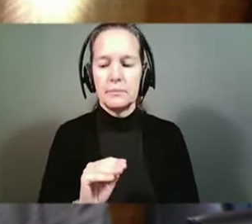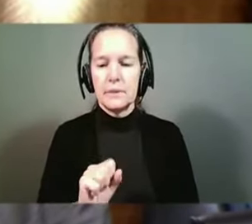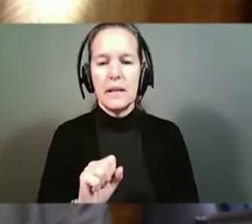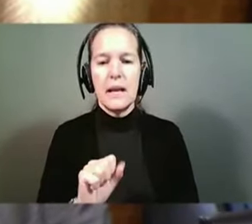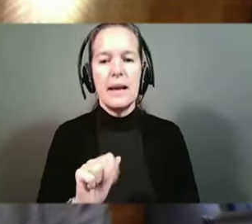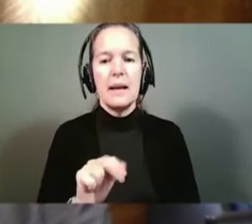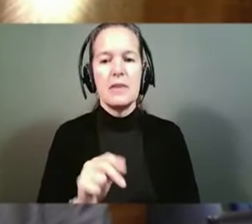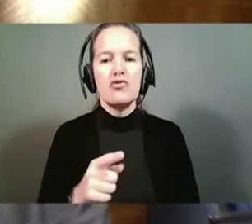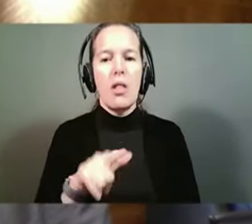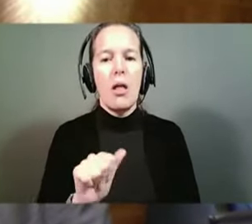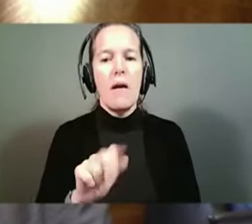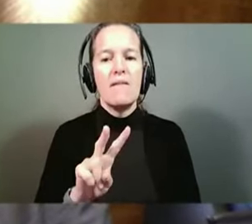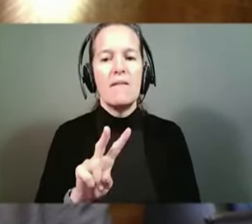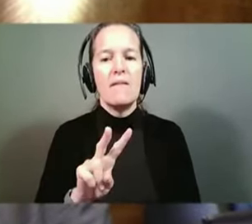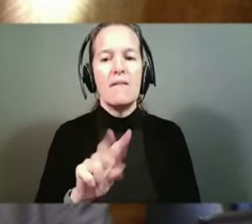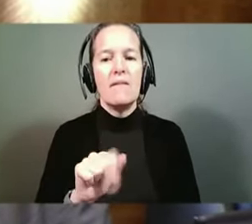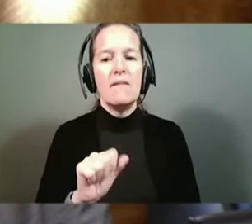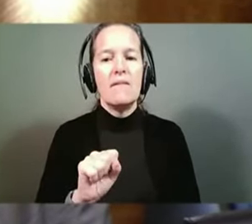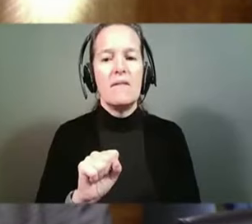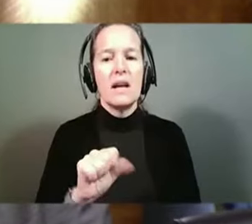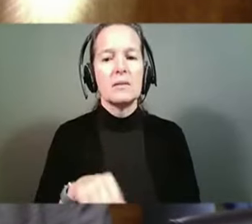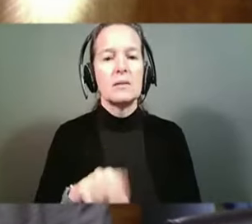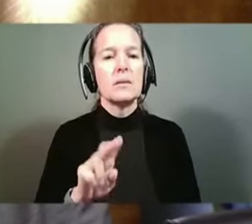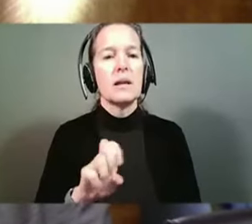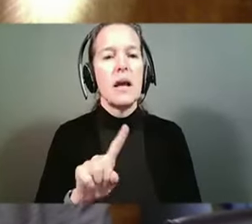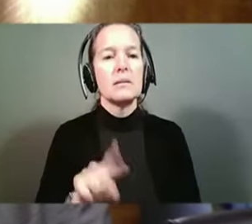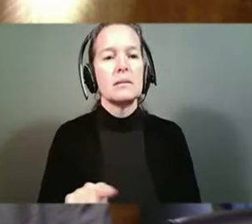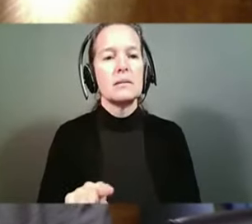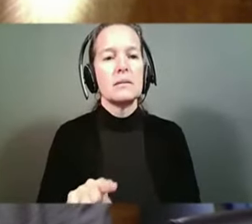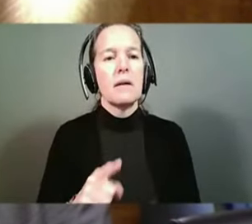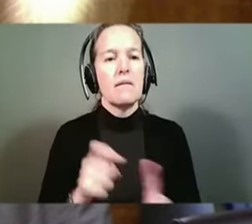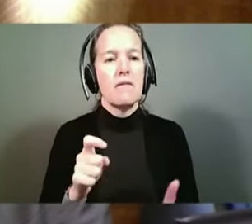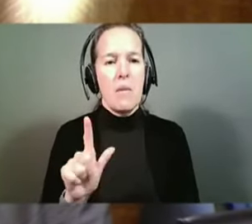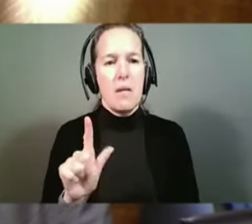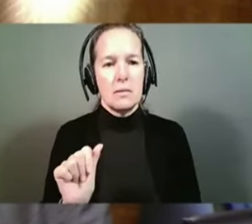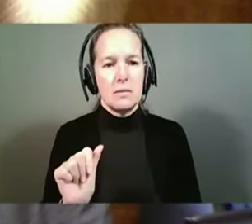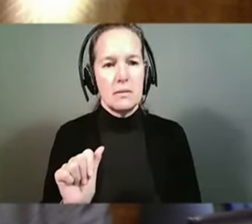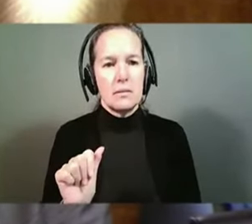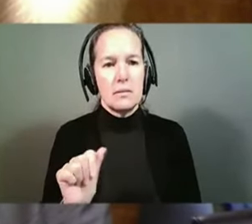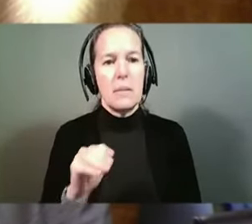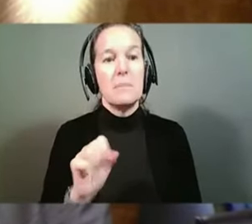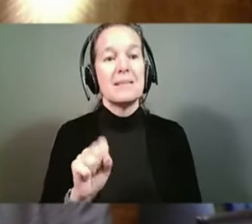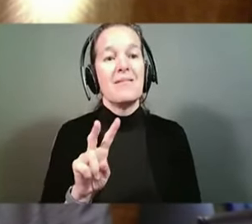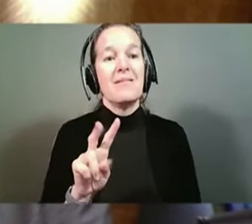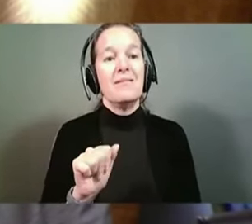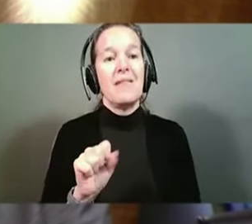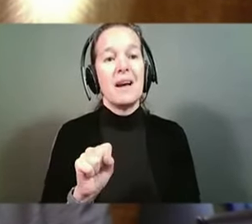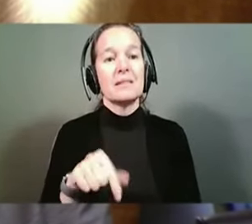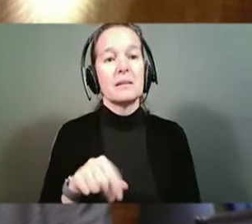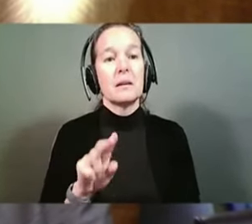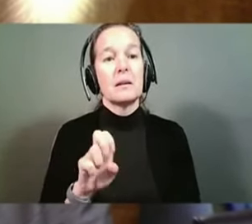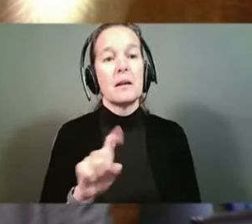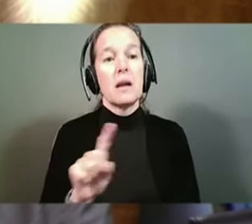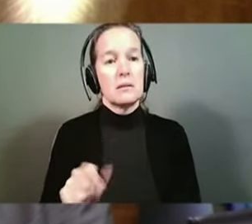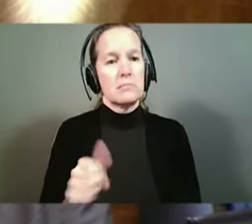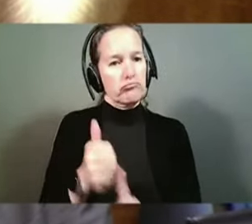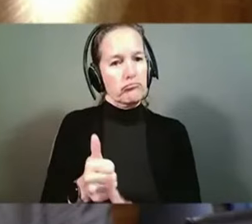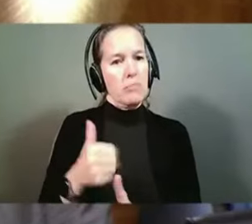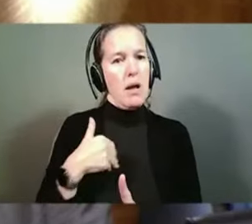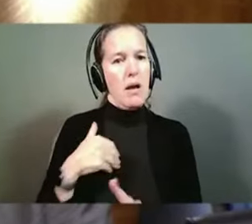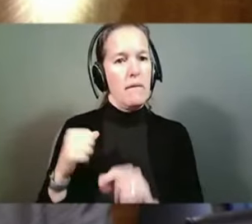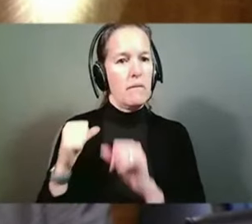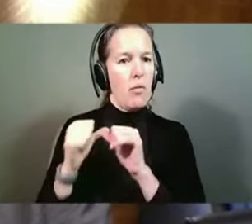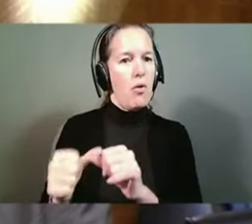Vasquez from Los Angeles. Ms. Vasquez is an individual with long COVID and the policy director